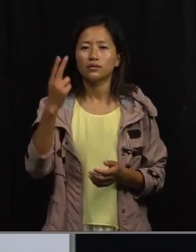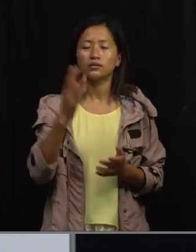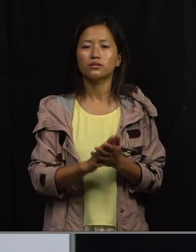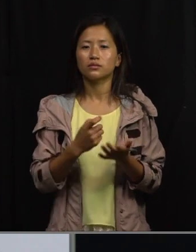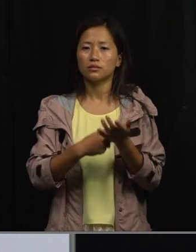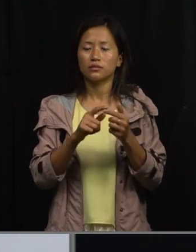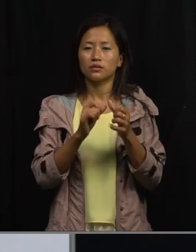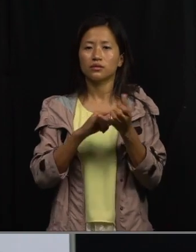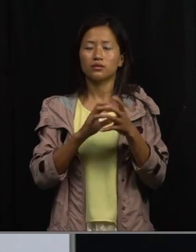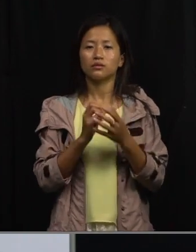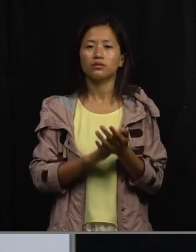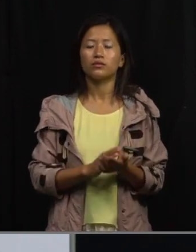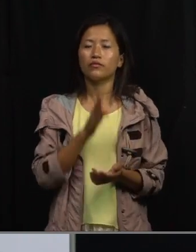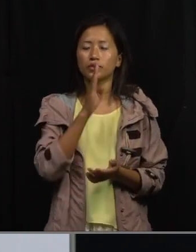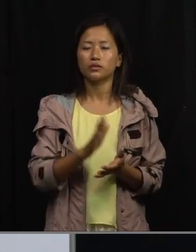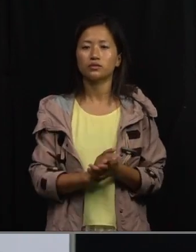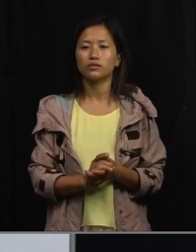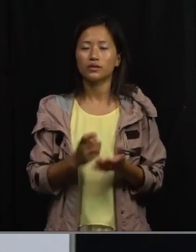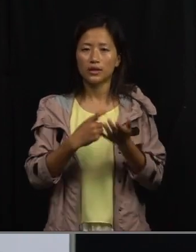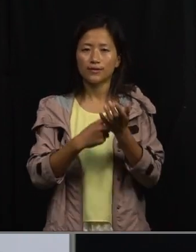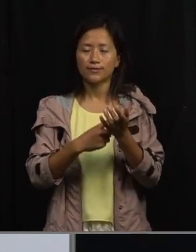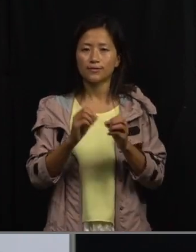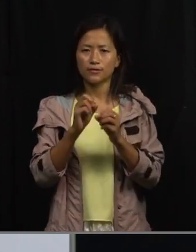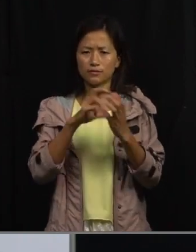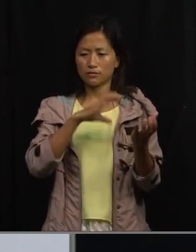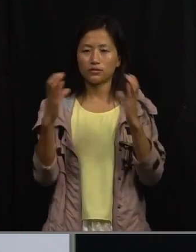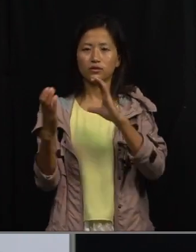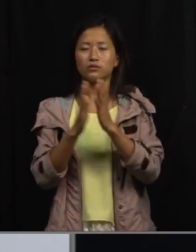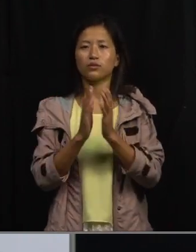second reason that is on because of seasonal change.